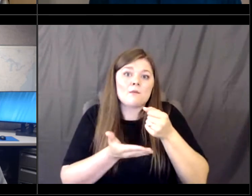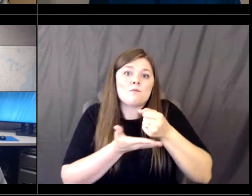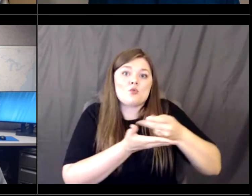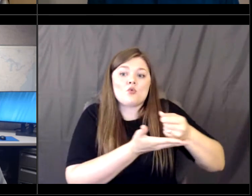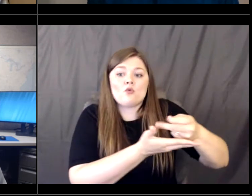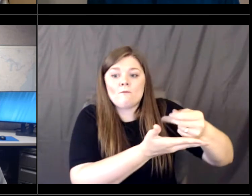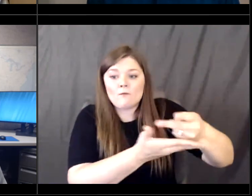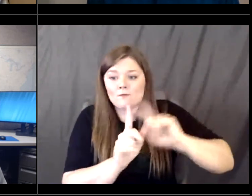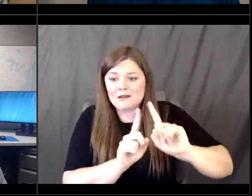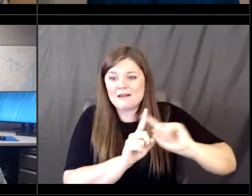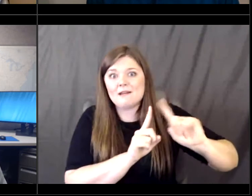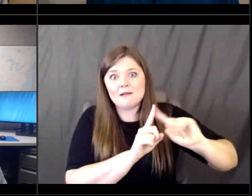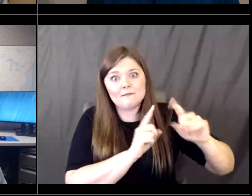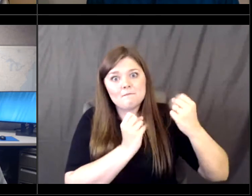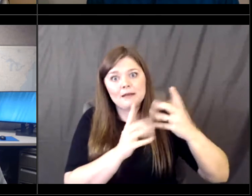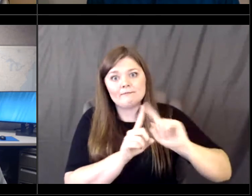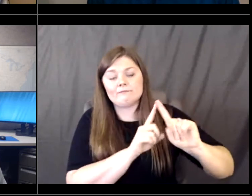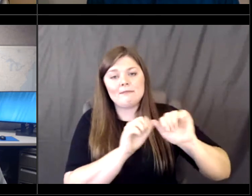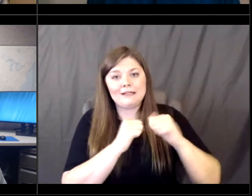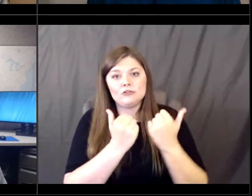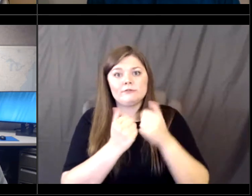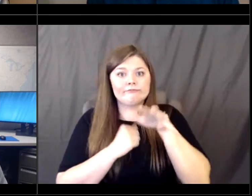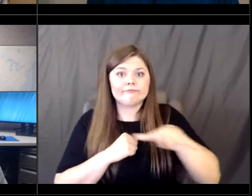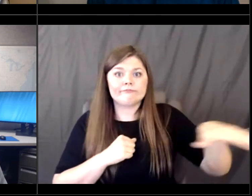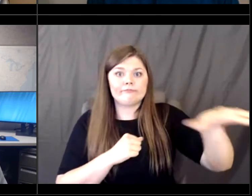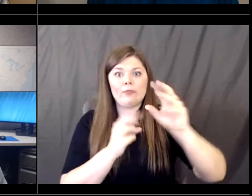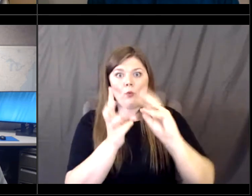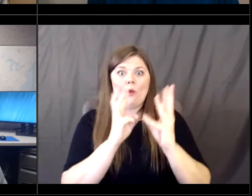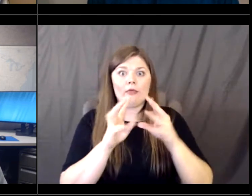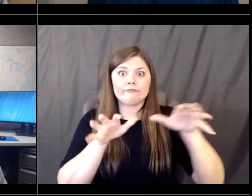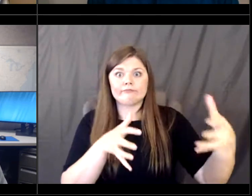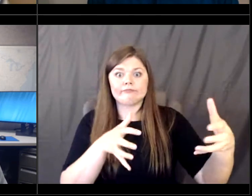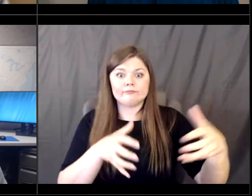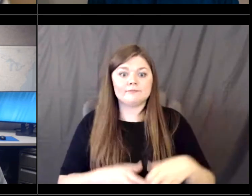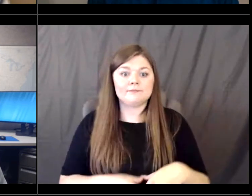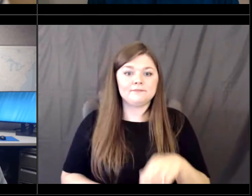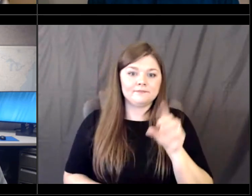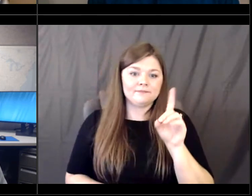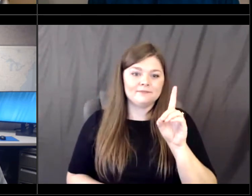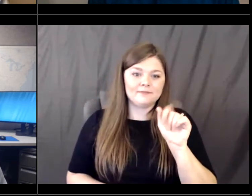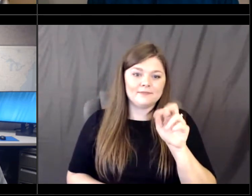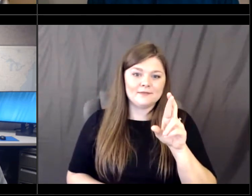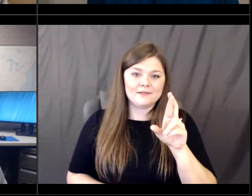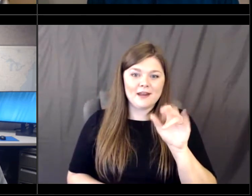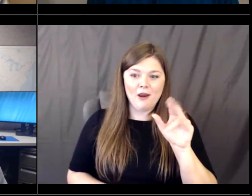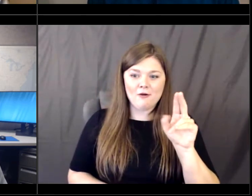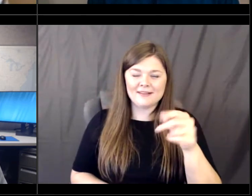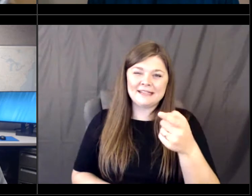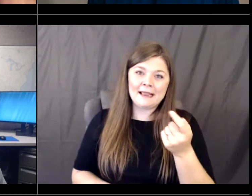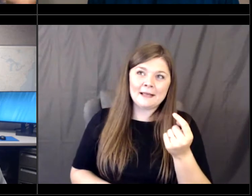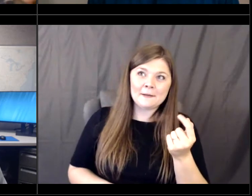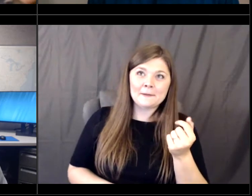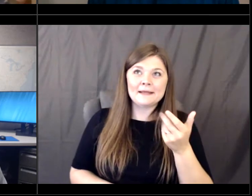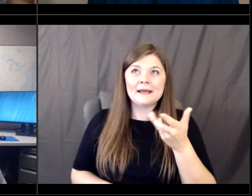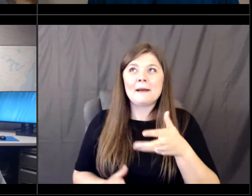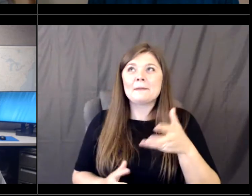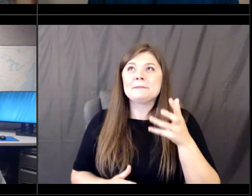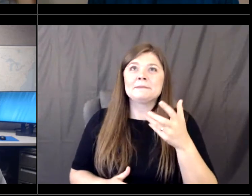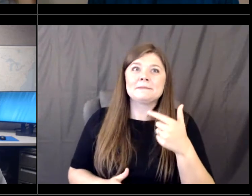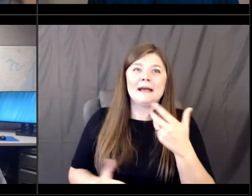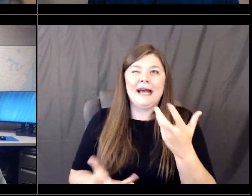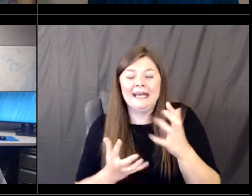enterprise. This is a little bit tangential, but you know, I'm not in the